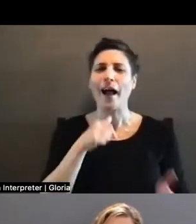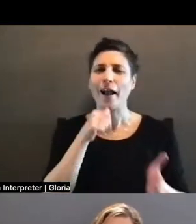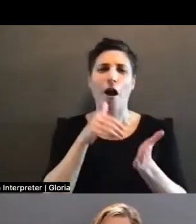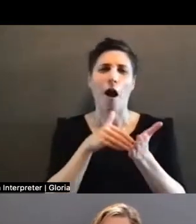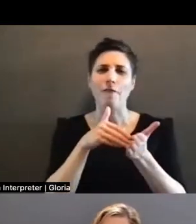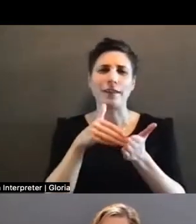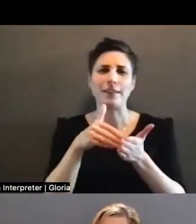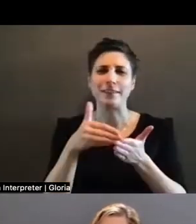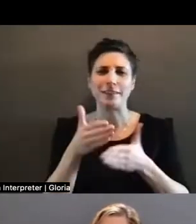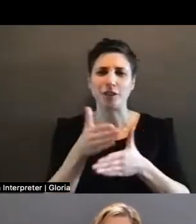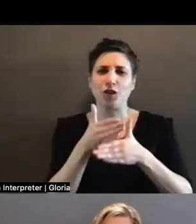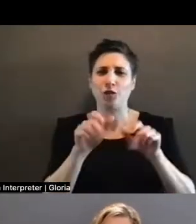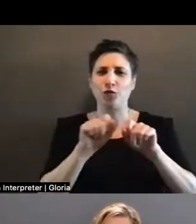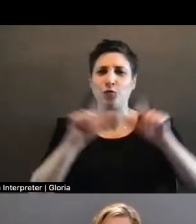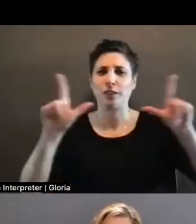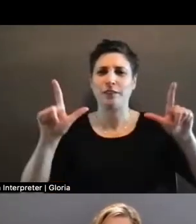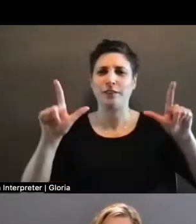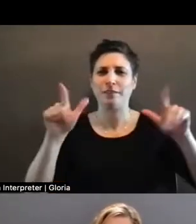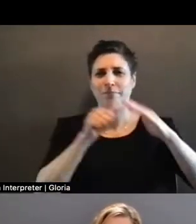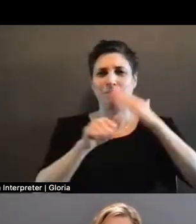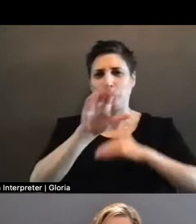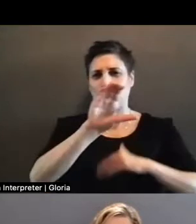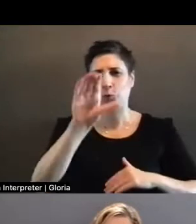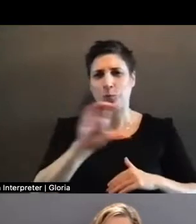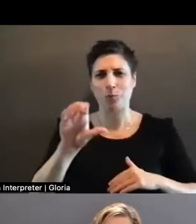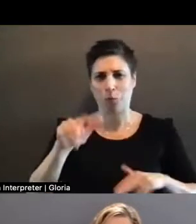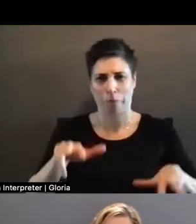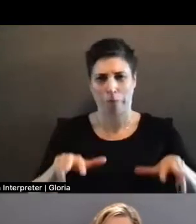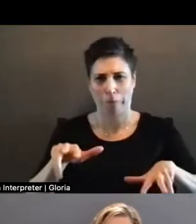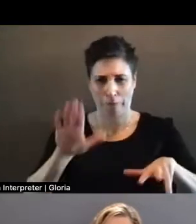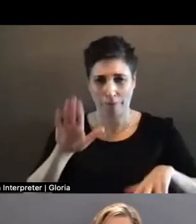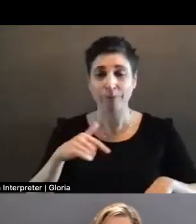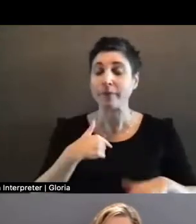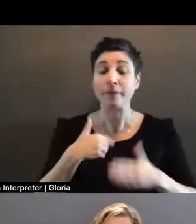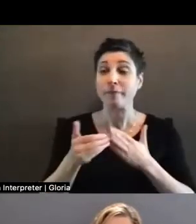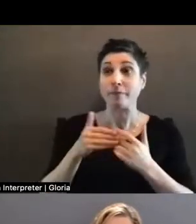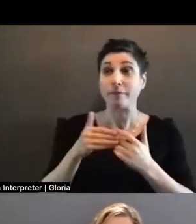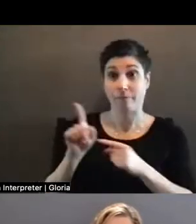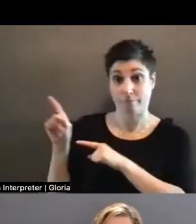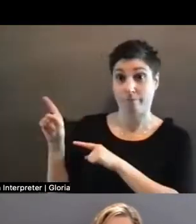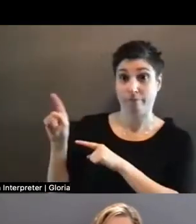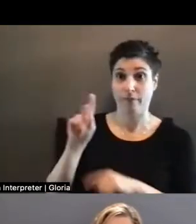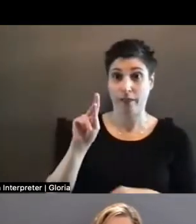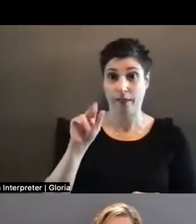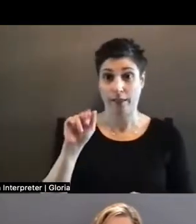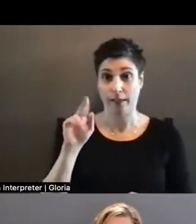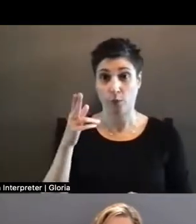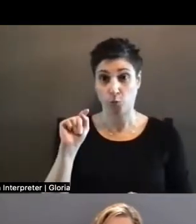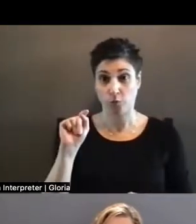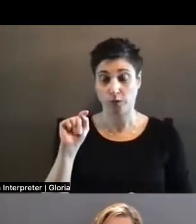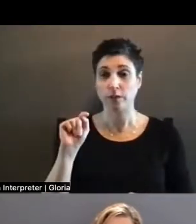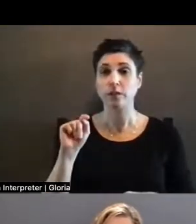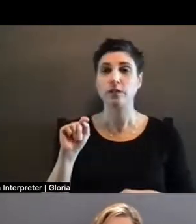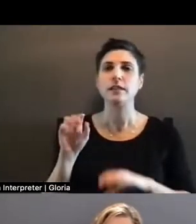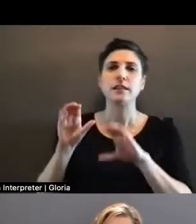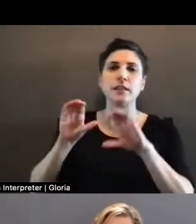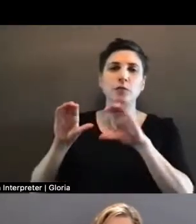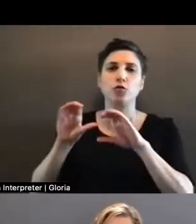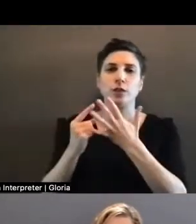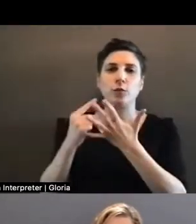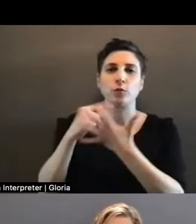with Zoom, so I apologize. So I've logged into Kahoot here, and I've got the final chemistry exam review.